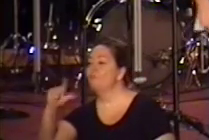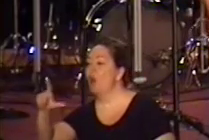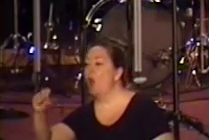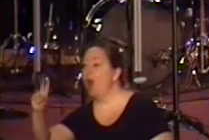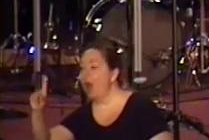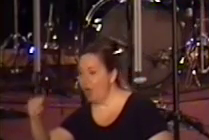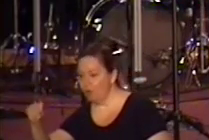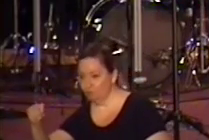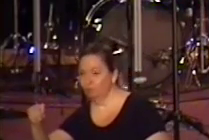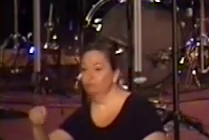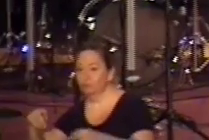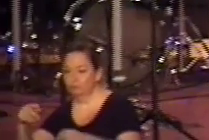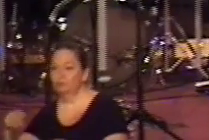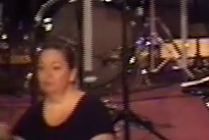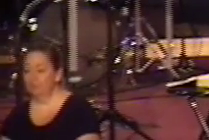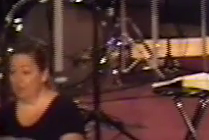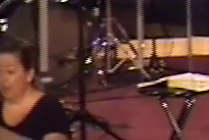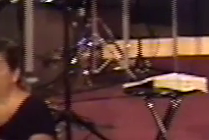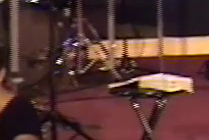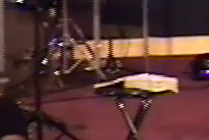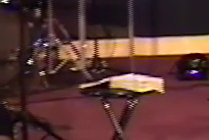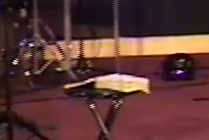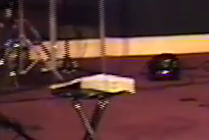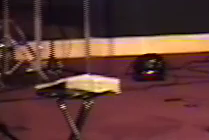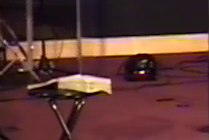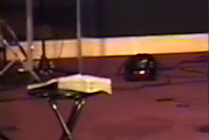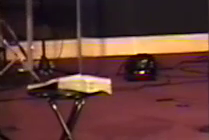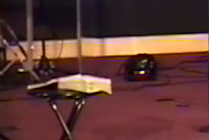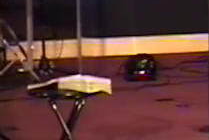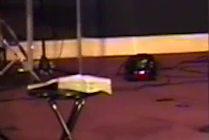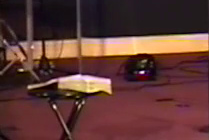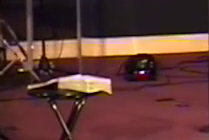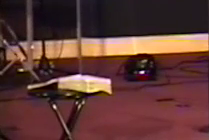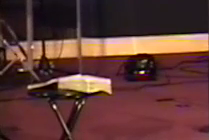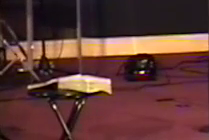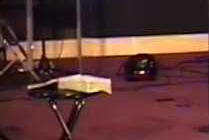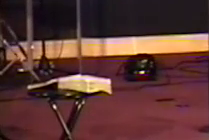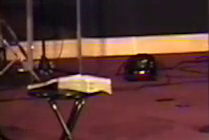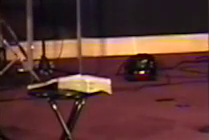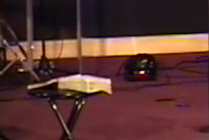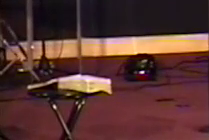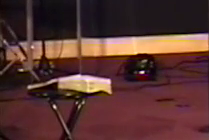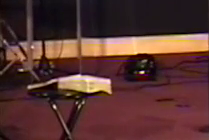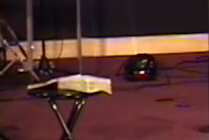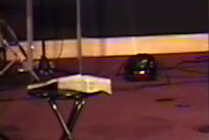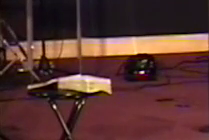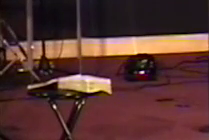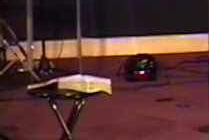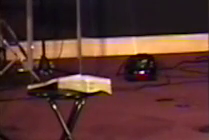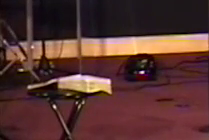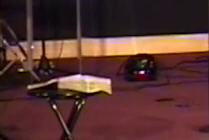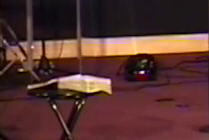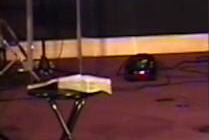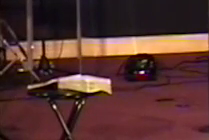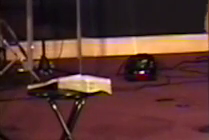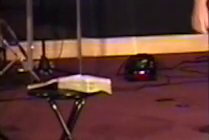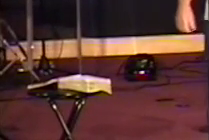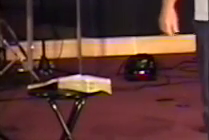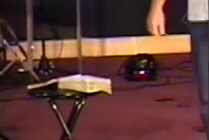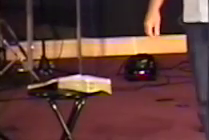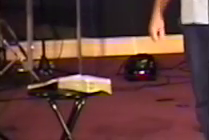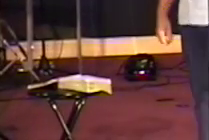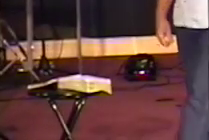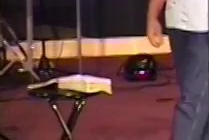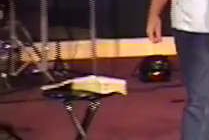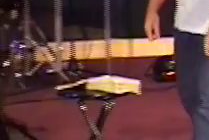pretty wild, you know, fallout shelter. But anyway, Wayne Reamer, in the first day of gym class, and we always did the cross-country thing